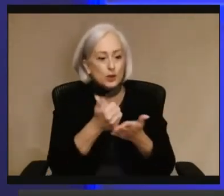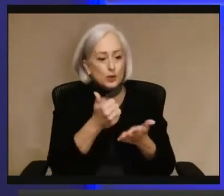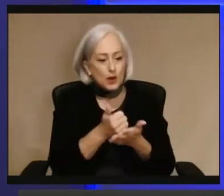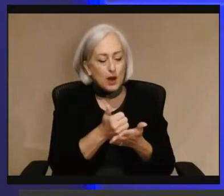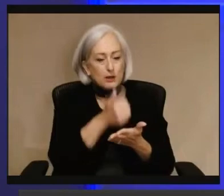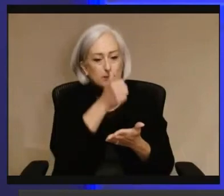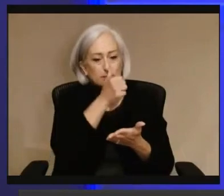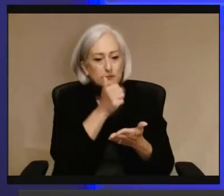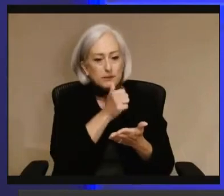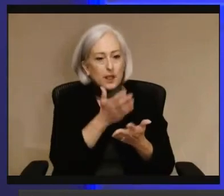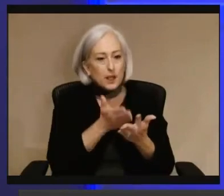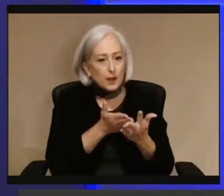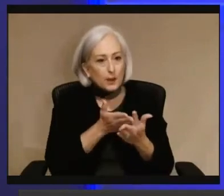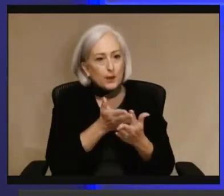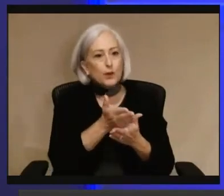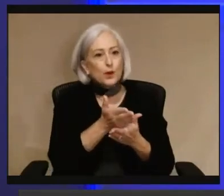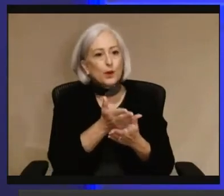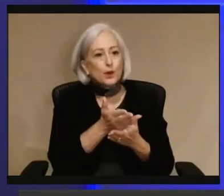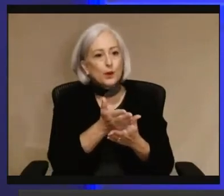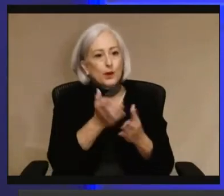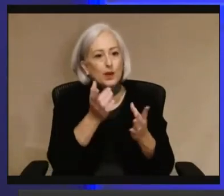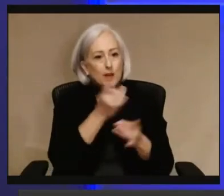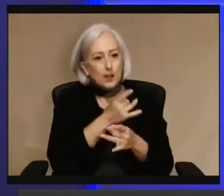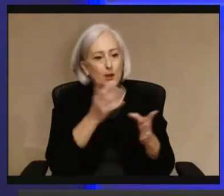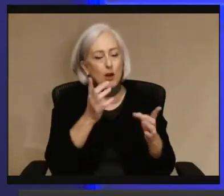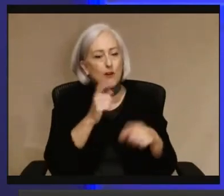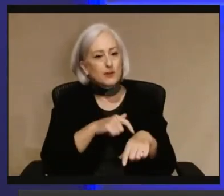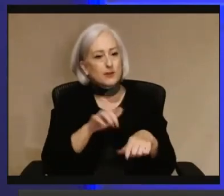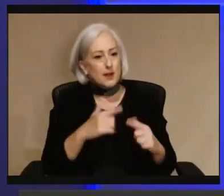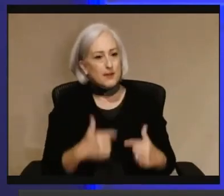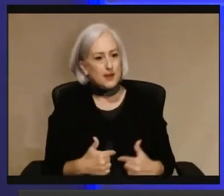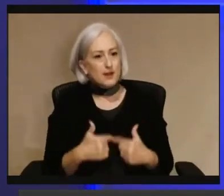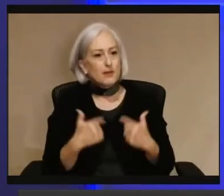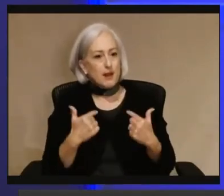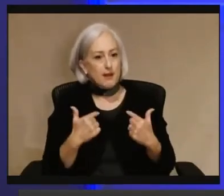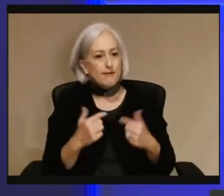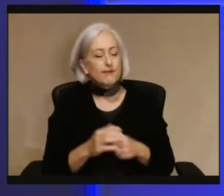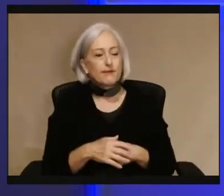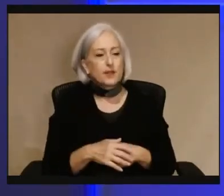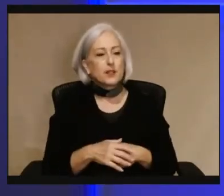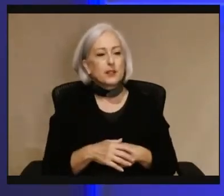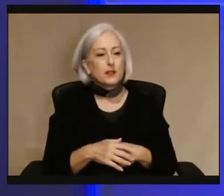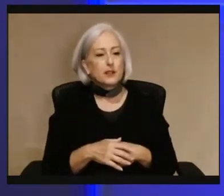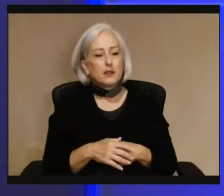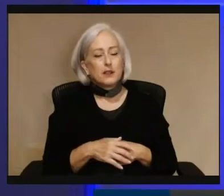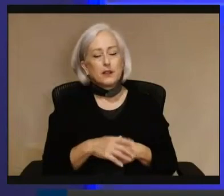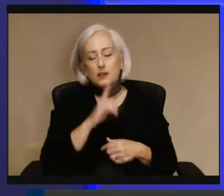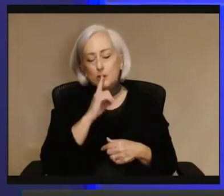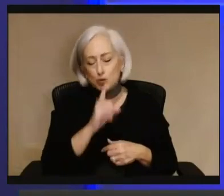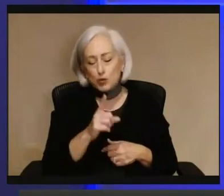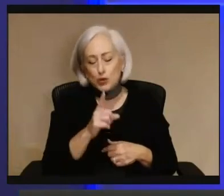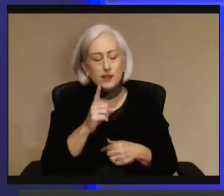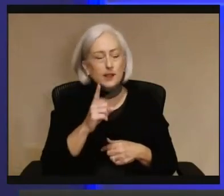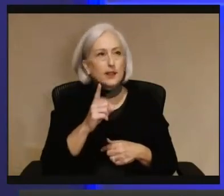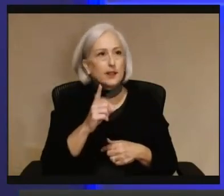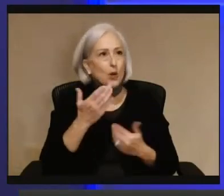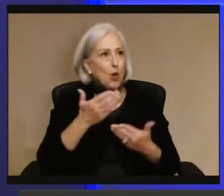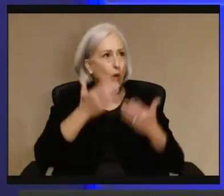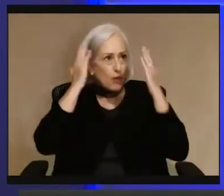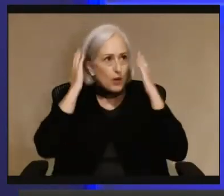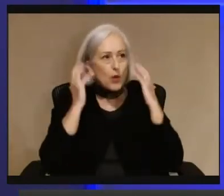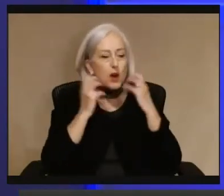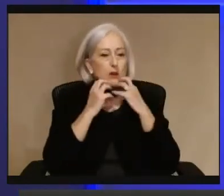days has been such a overwhelming, rewarding opportunity for